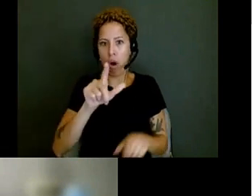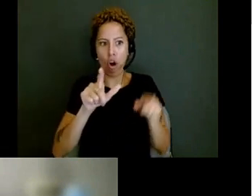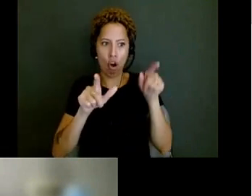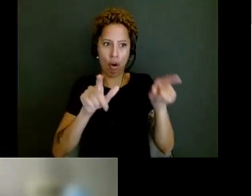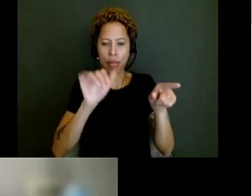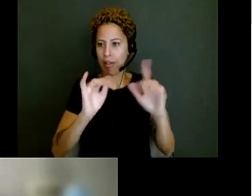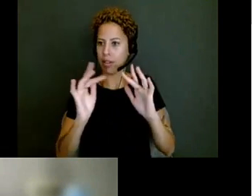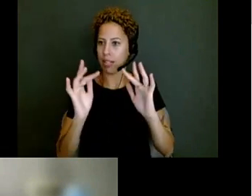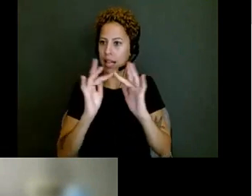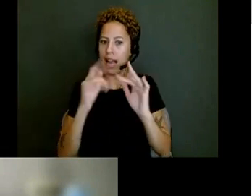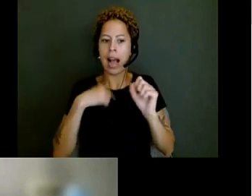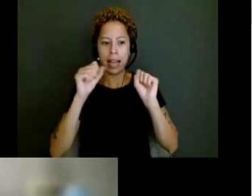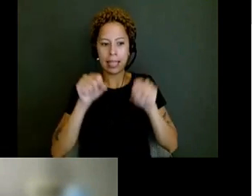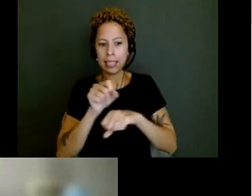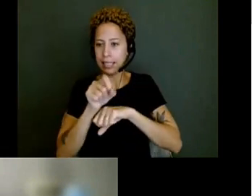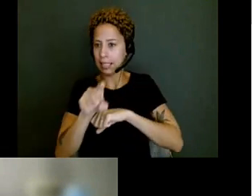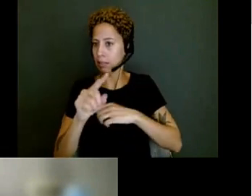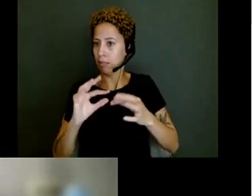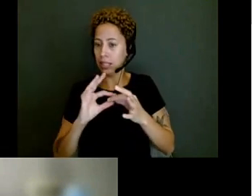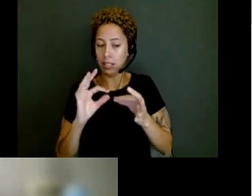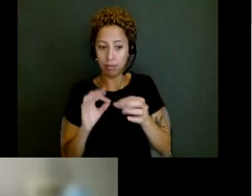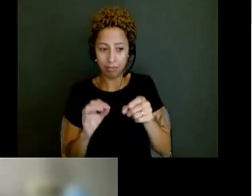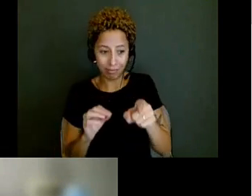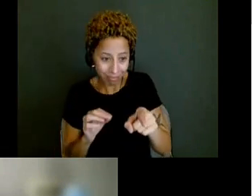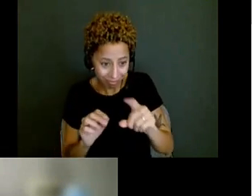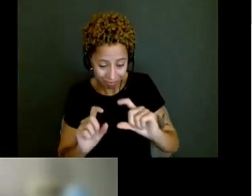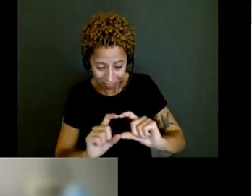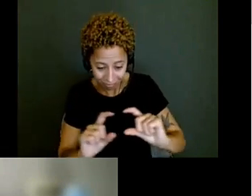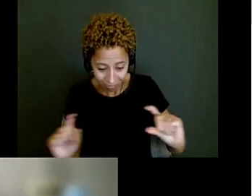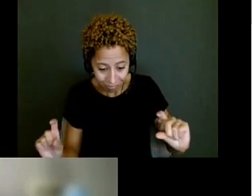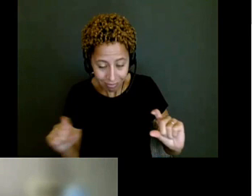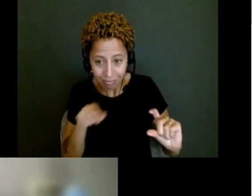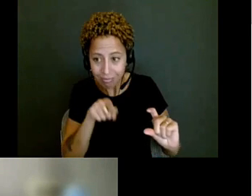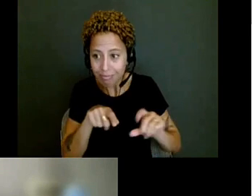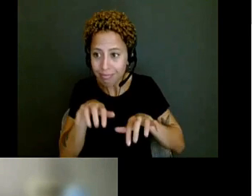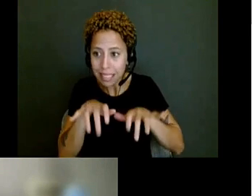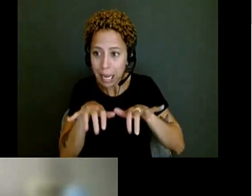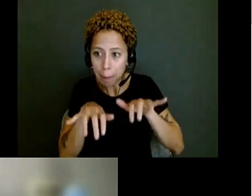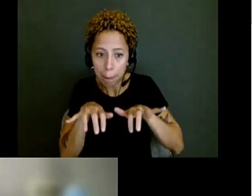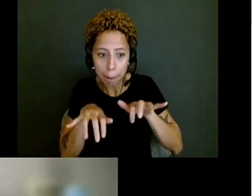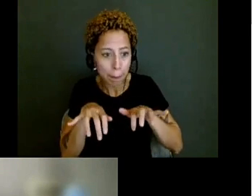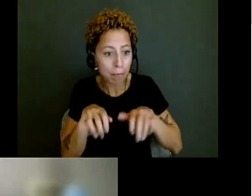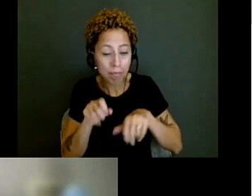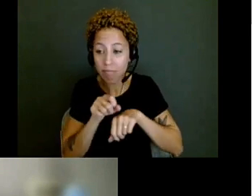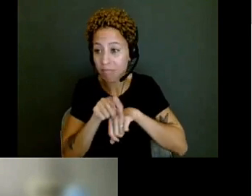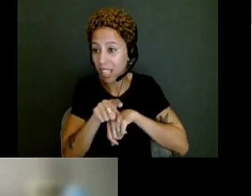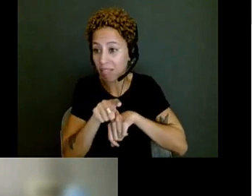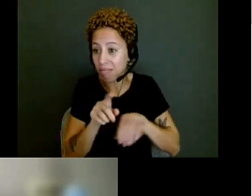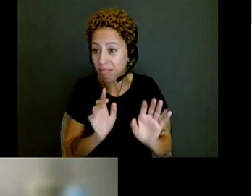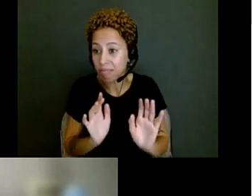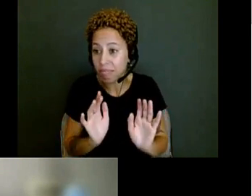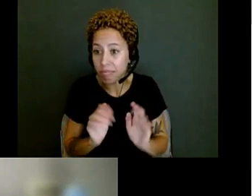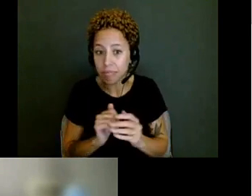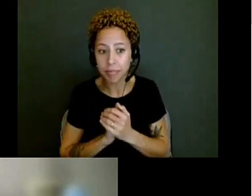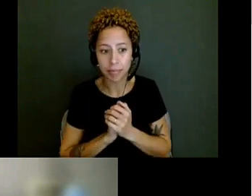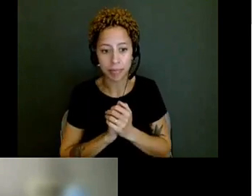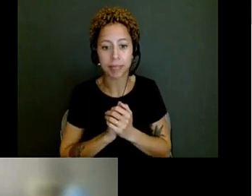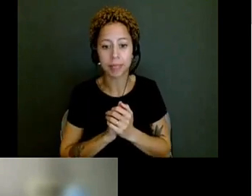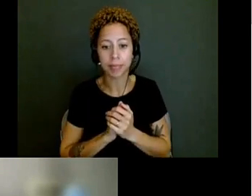a message and send them a message, all I do is I type it into this field, and I just send it.